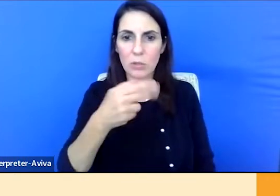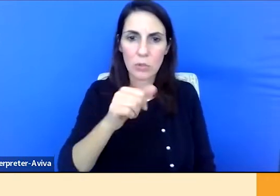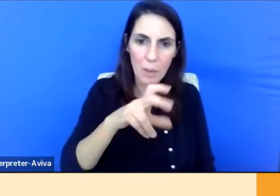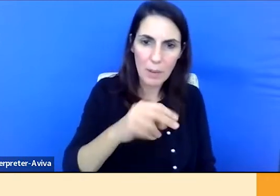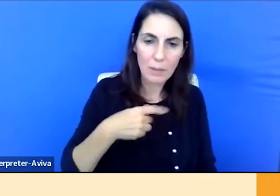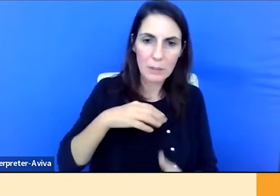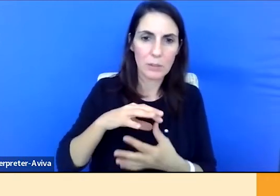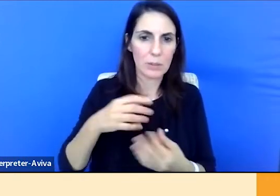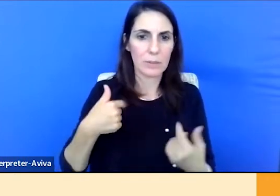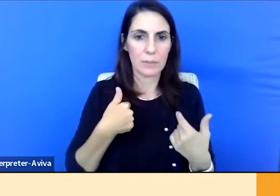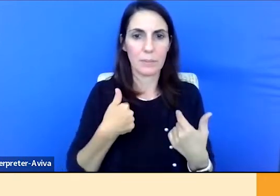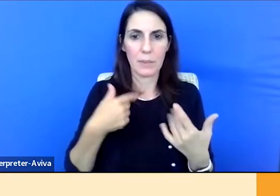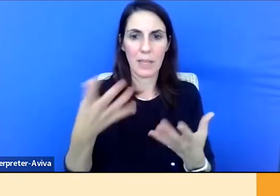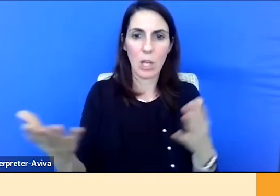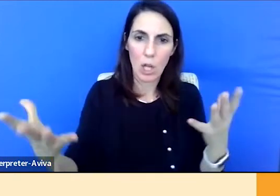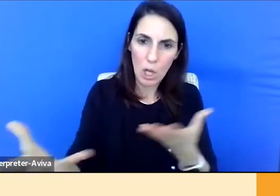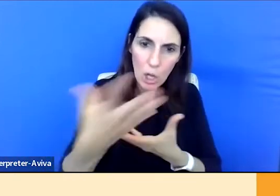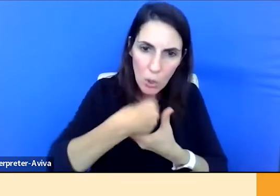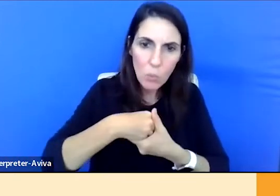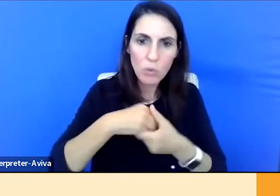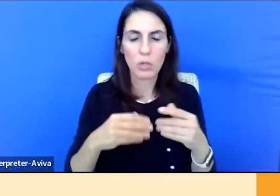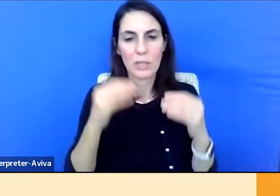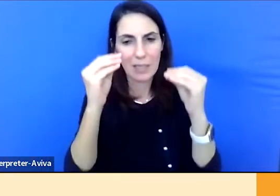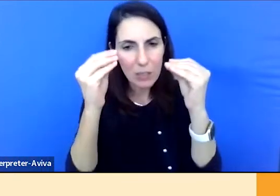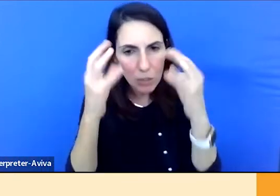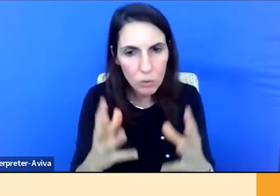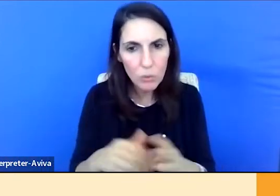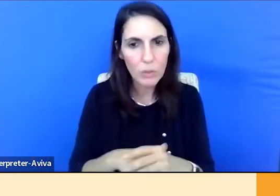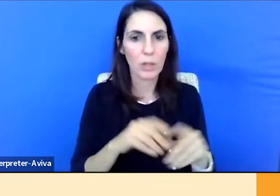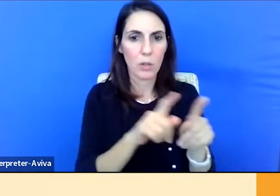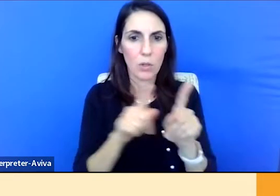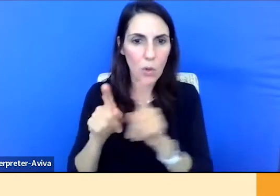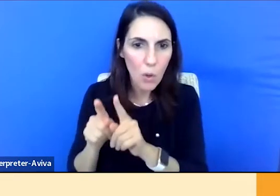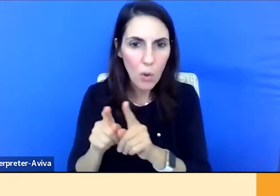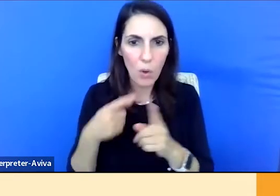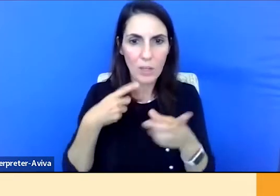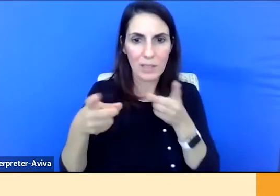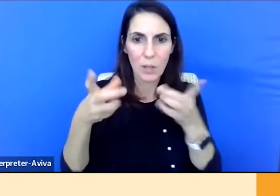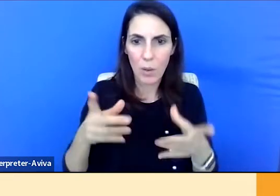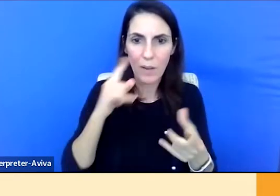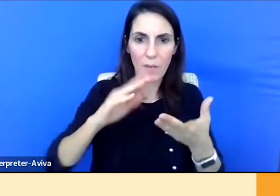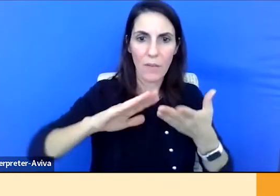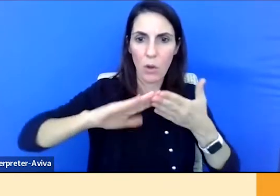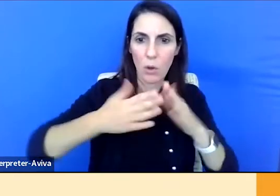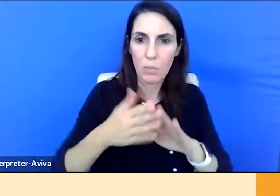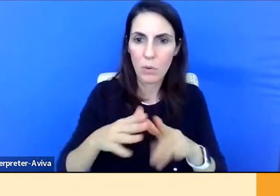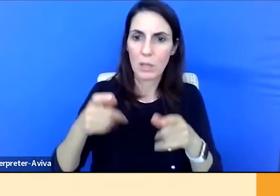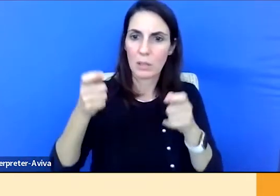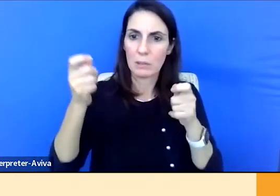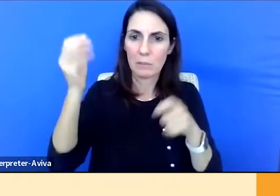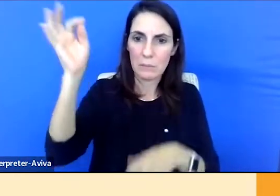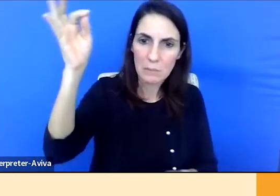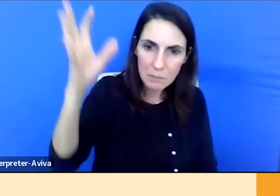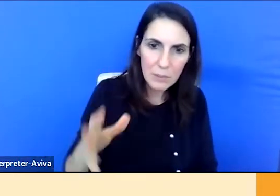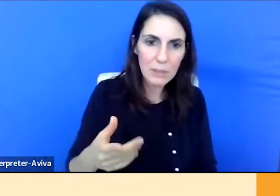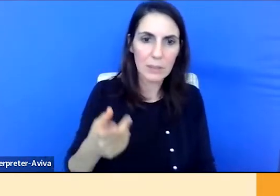director, and community minister, providing decolonized trauma and emotional support through my organization.